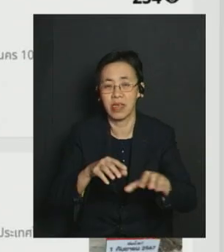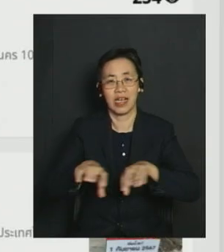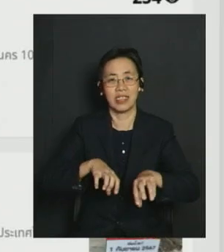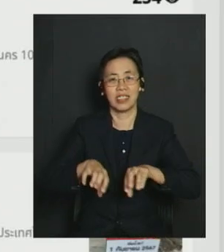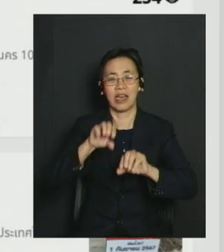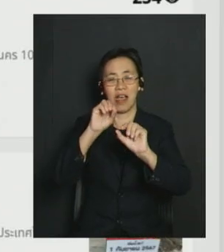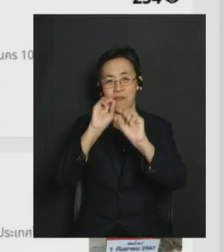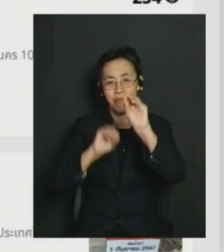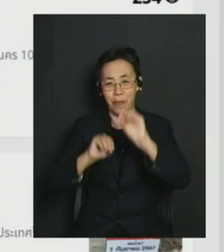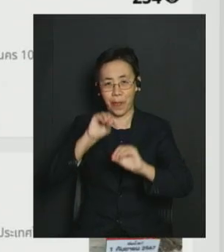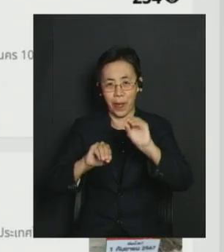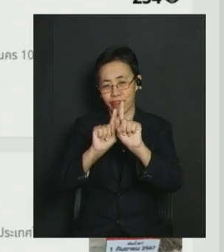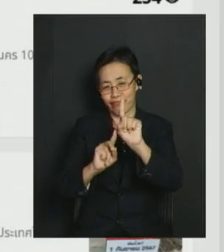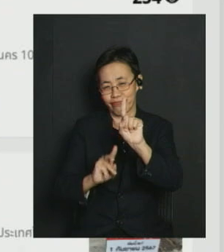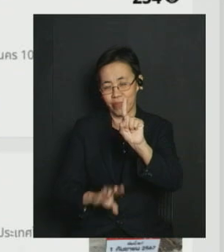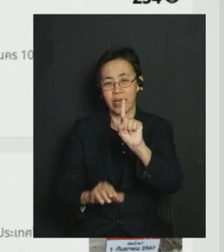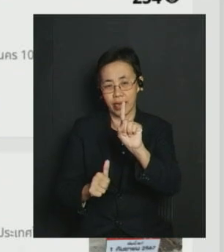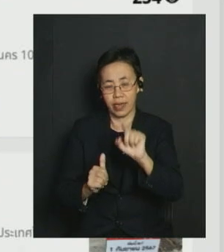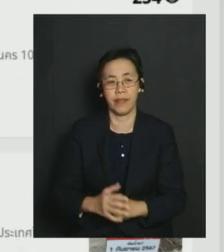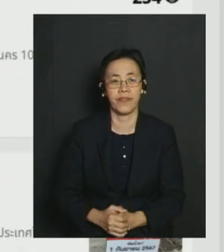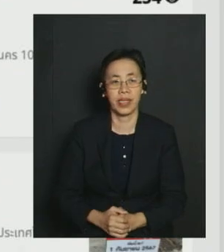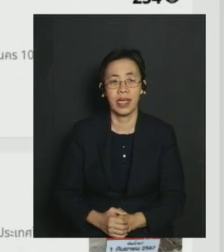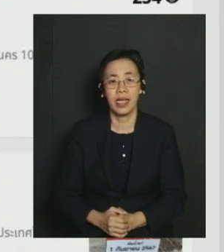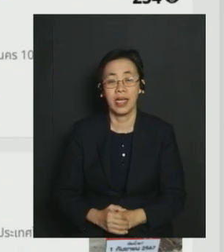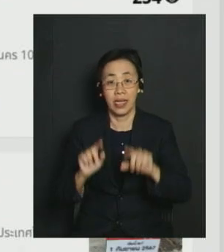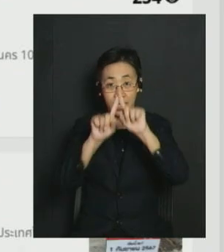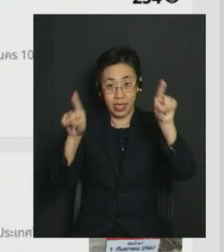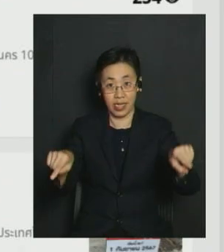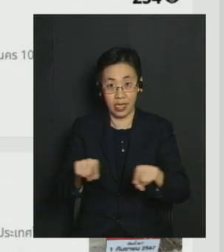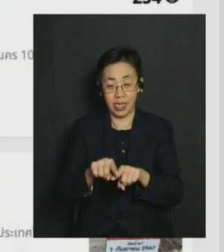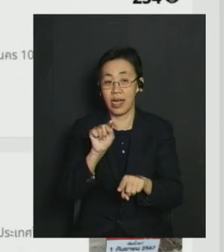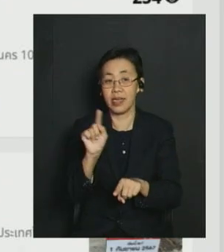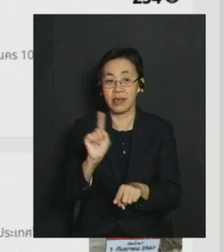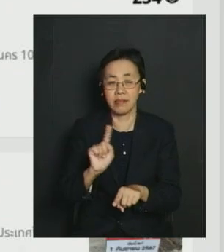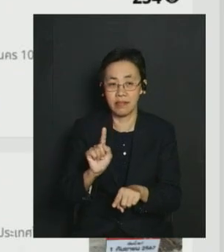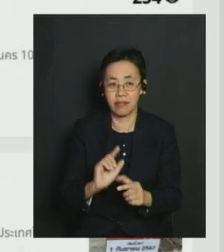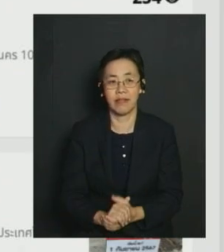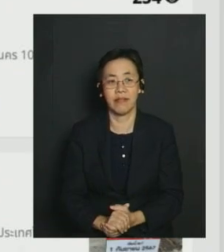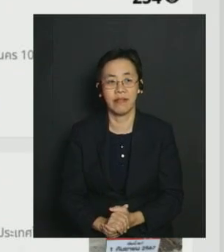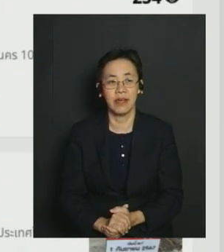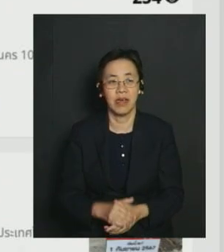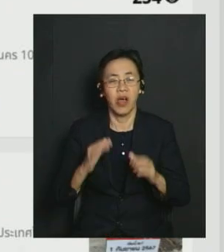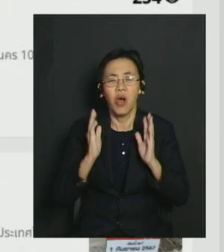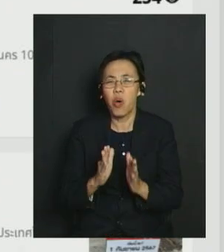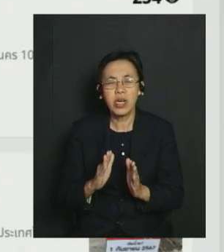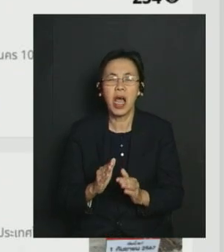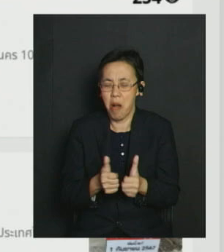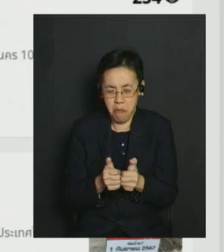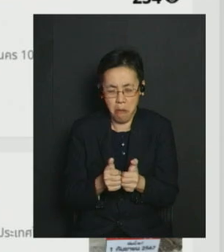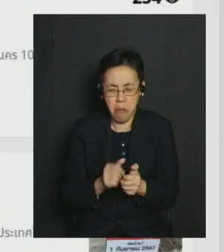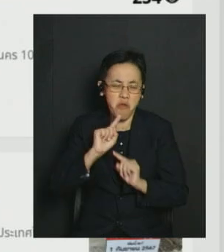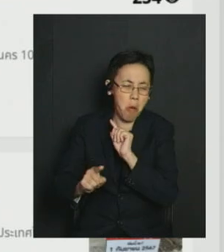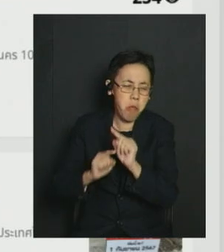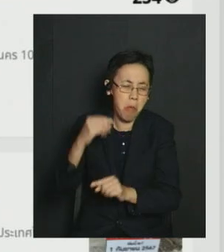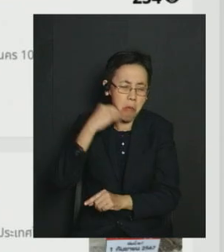This one is about the most popular topic that the people report the problem. It's